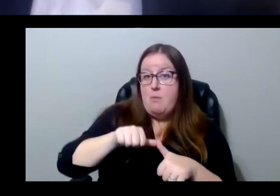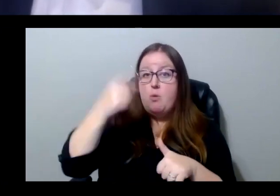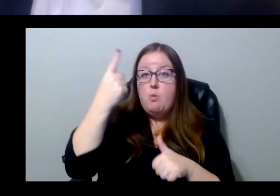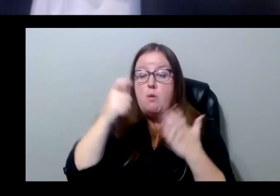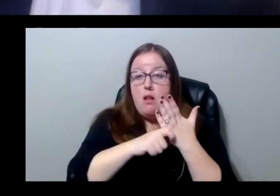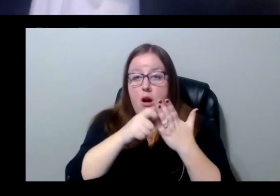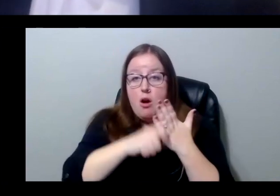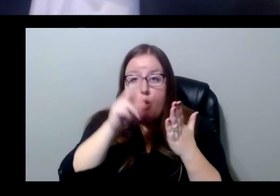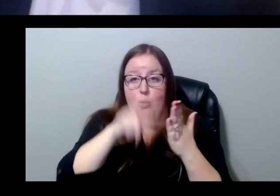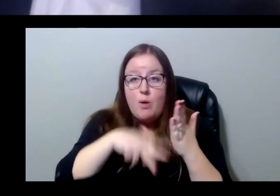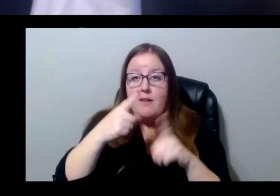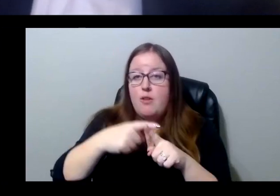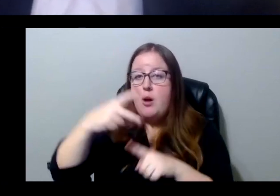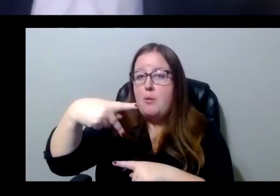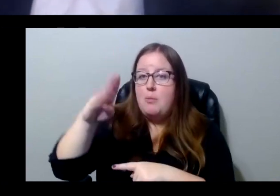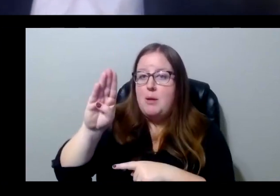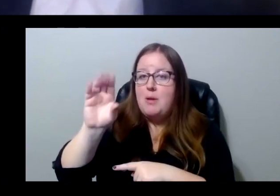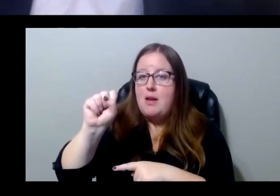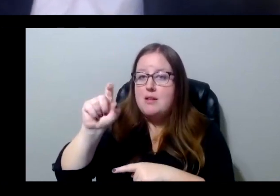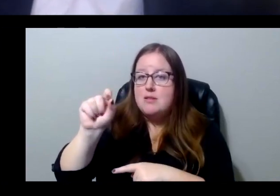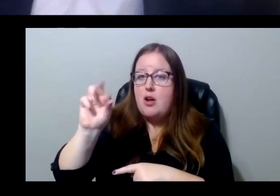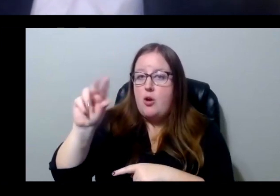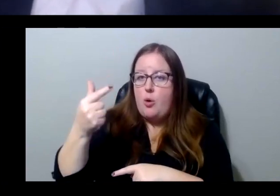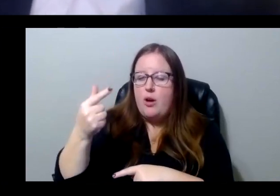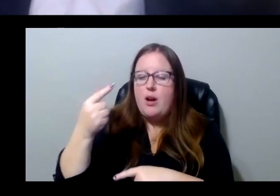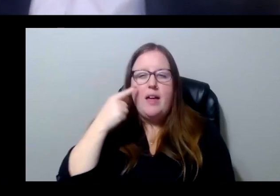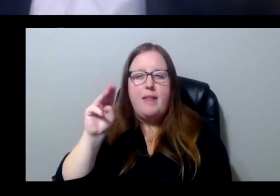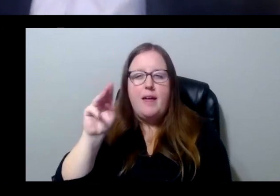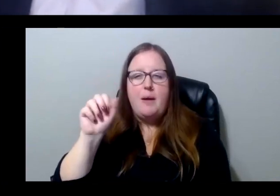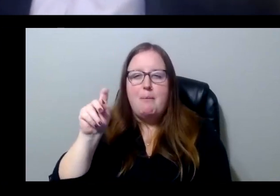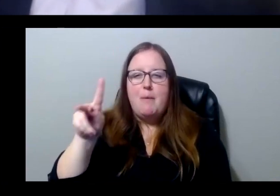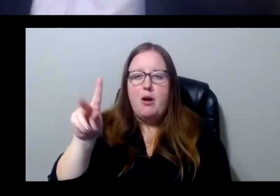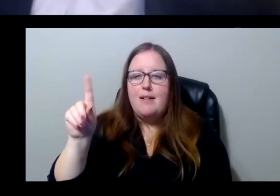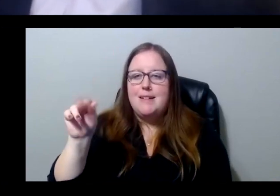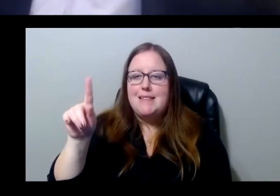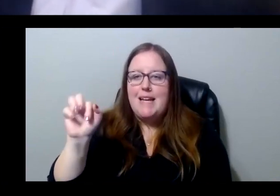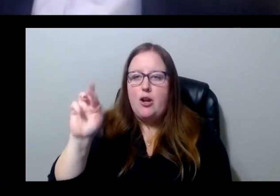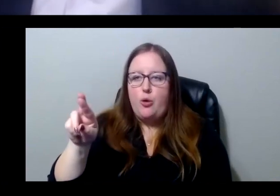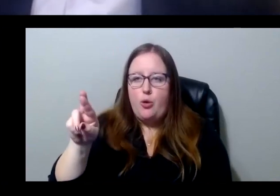manuscript, into the concentration camps. He would say to me,